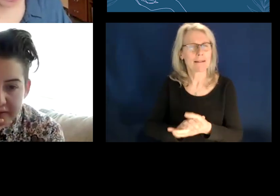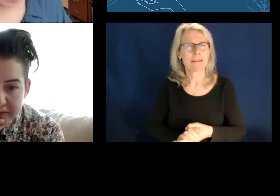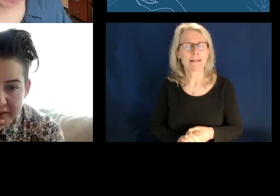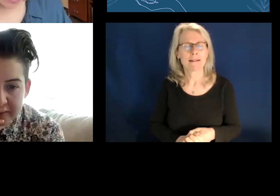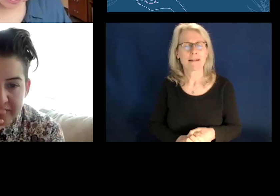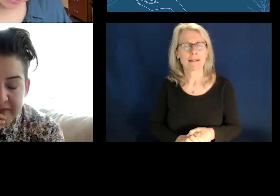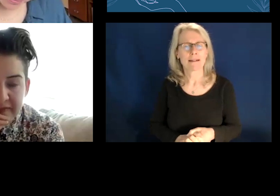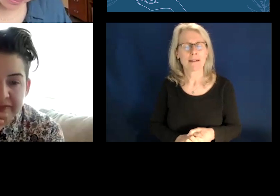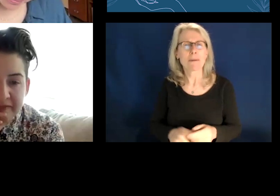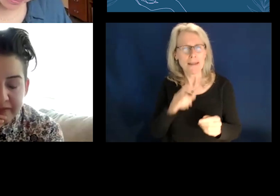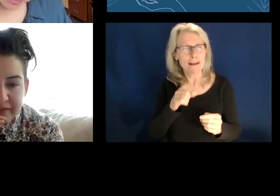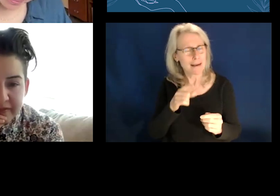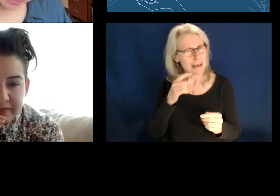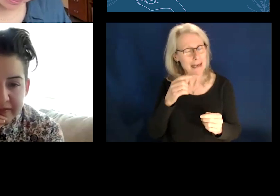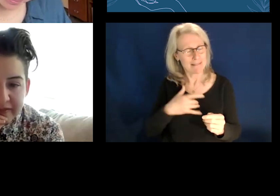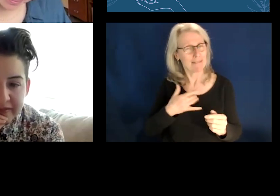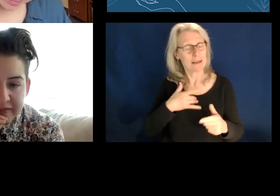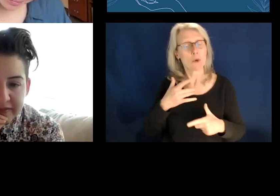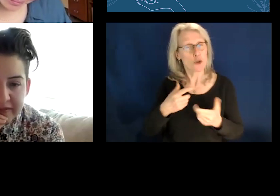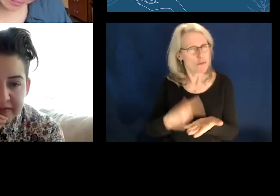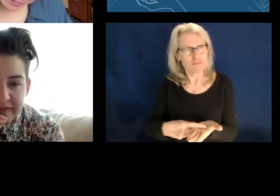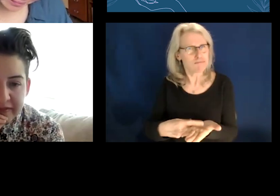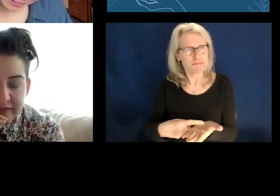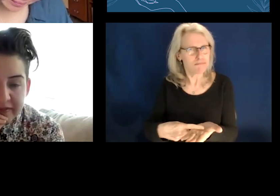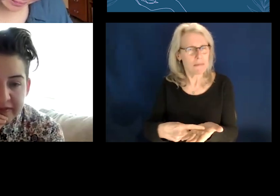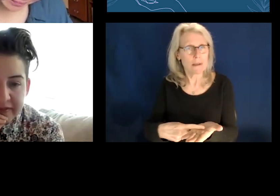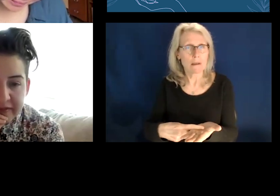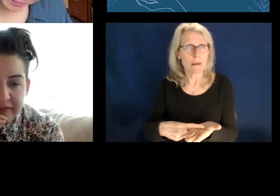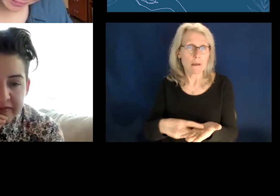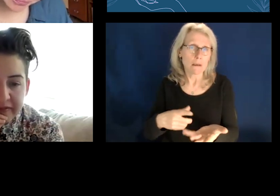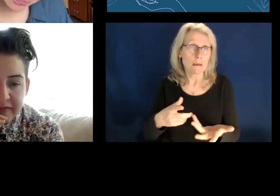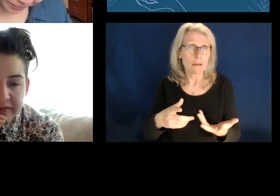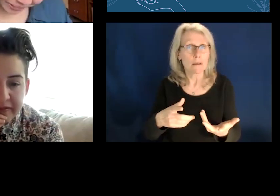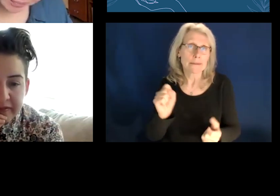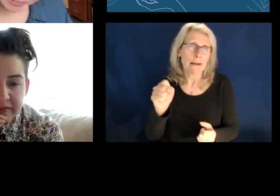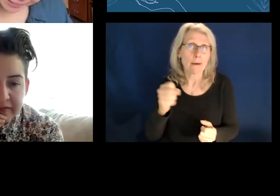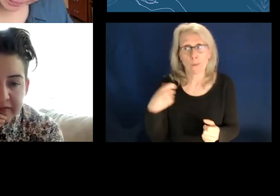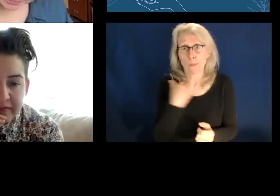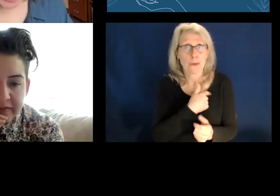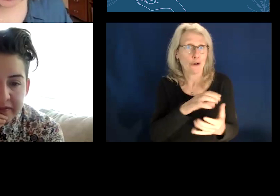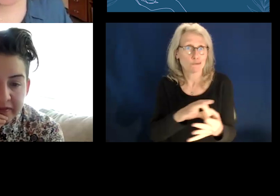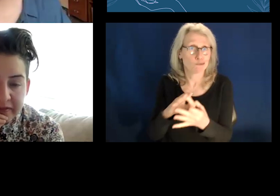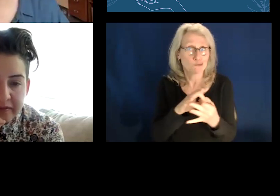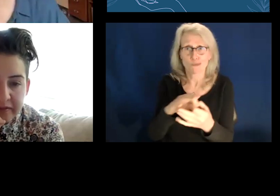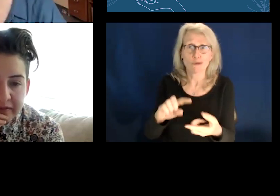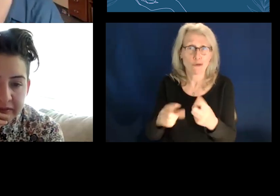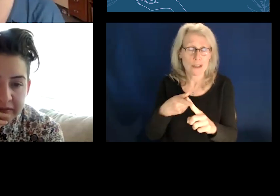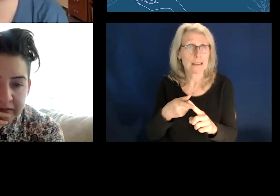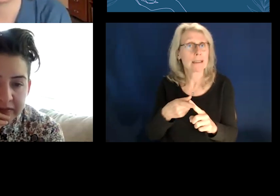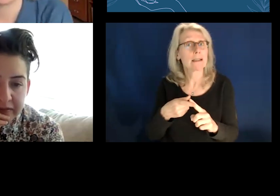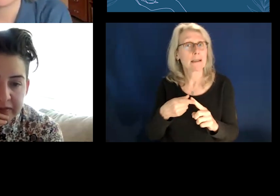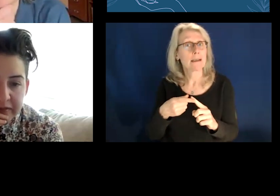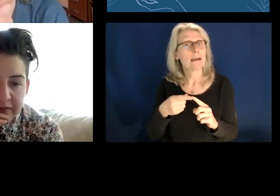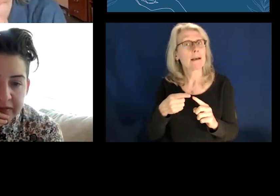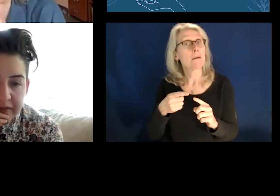then we really reach a point where, yeah, sure, a lot of us are friends, but we do reach a point where we finally do actually see